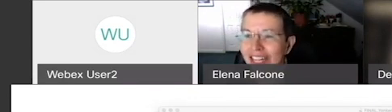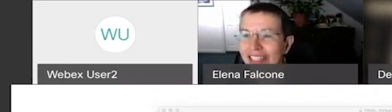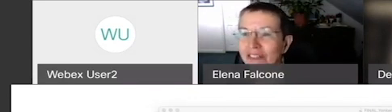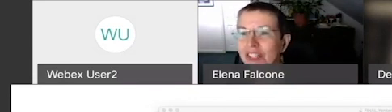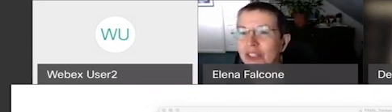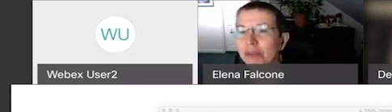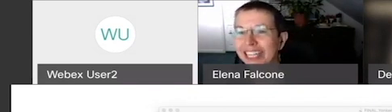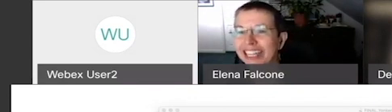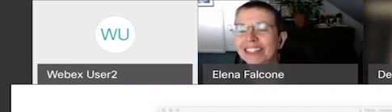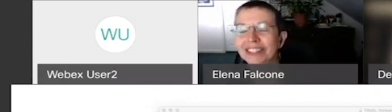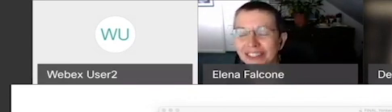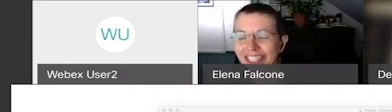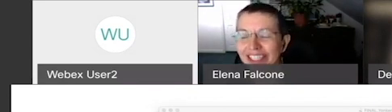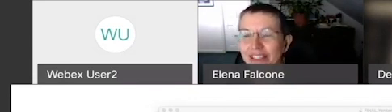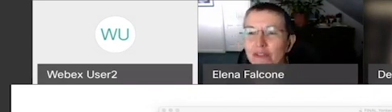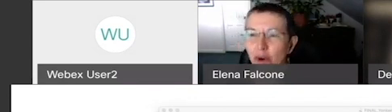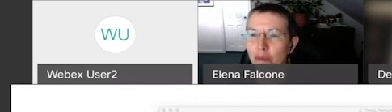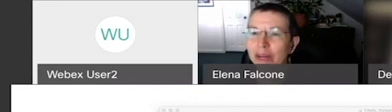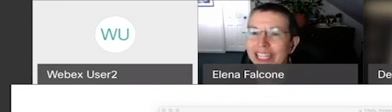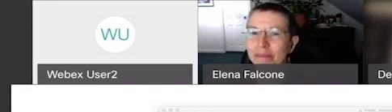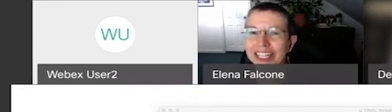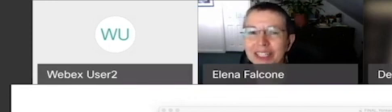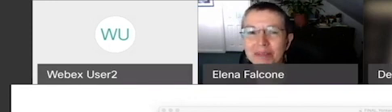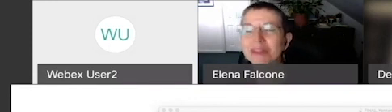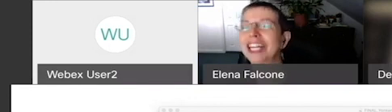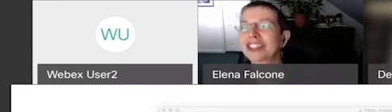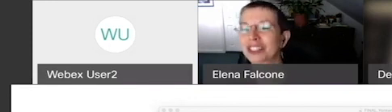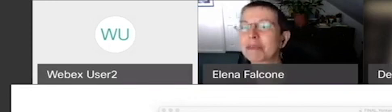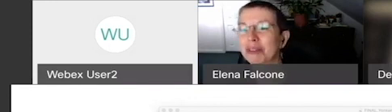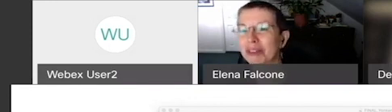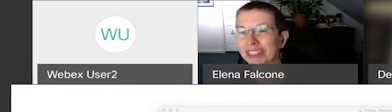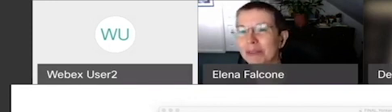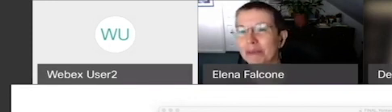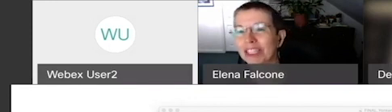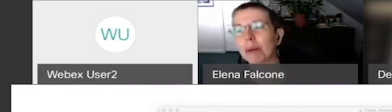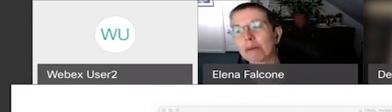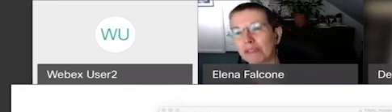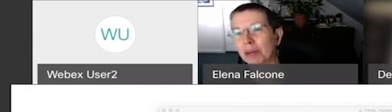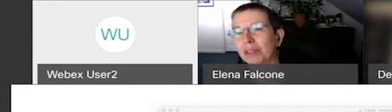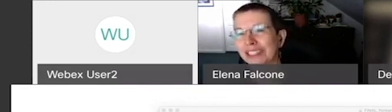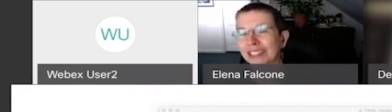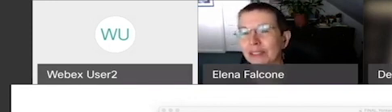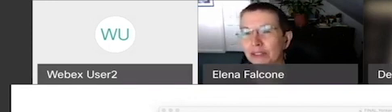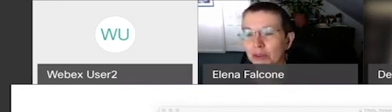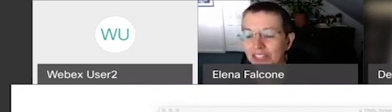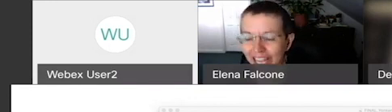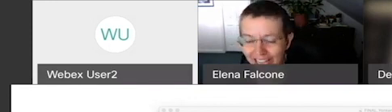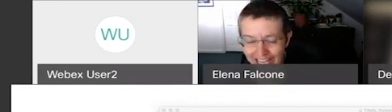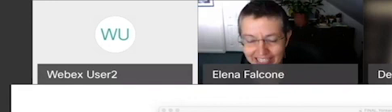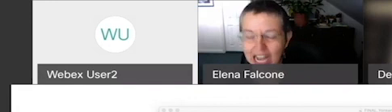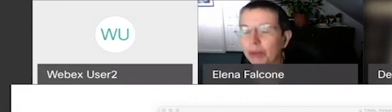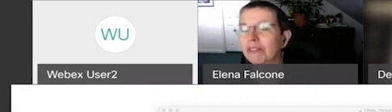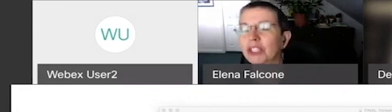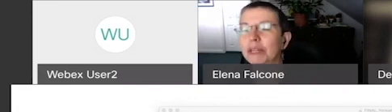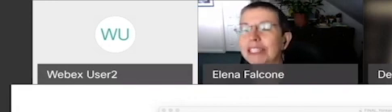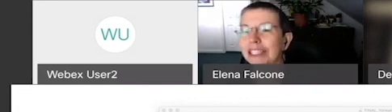advanced planning. And clearly it's informed by substantial experience with a number of families and individuals. And now we have a